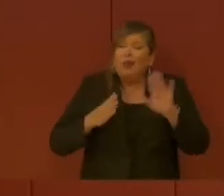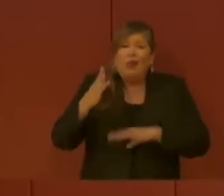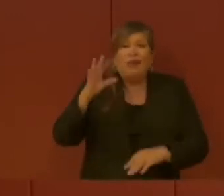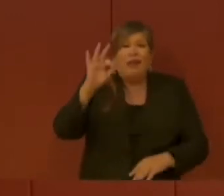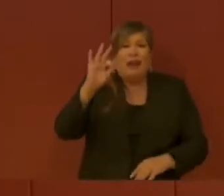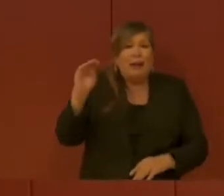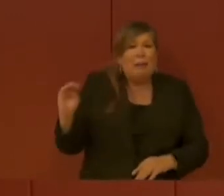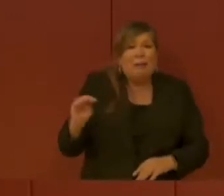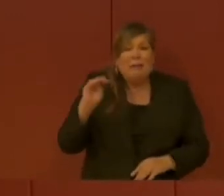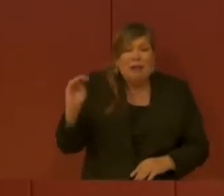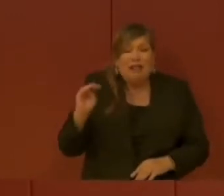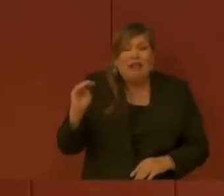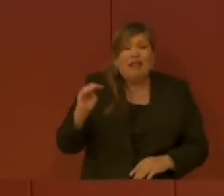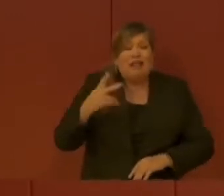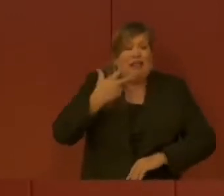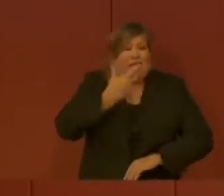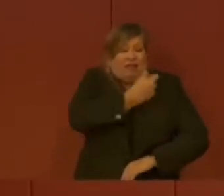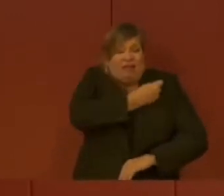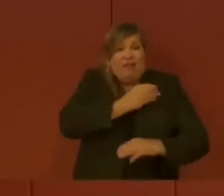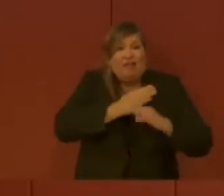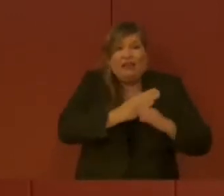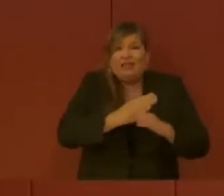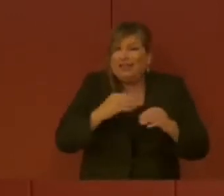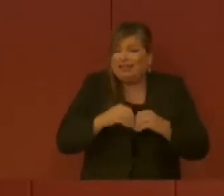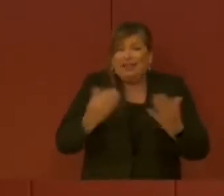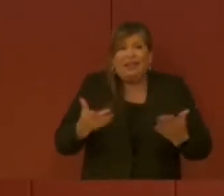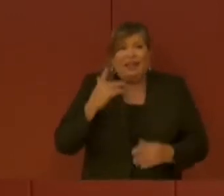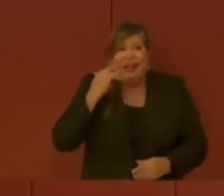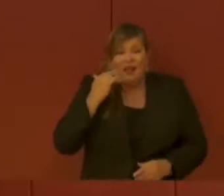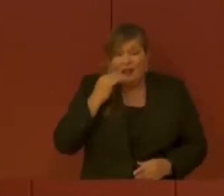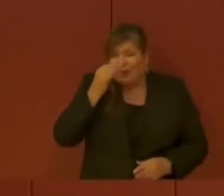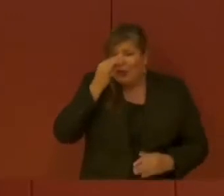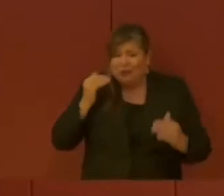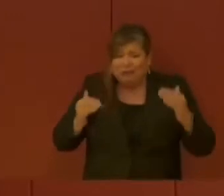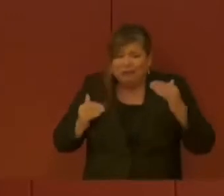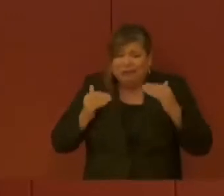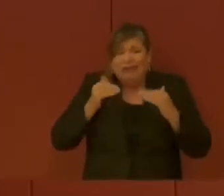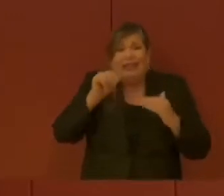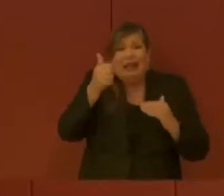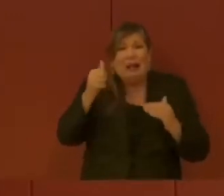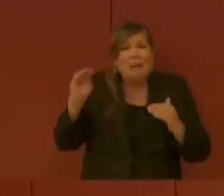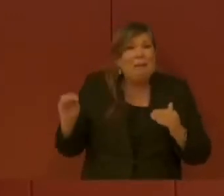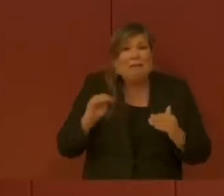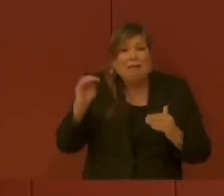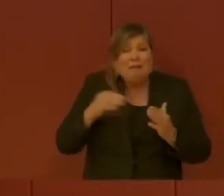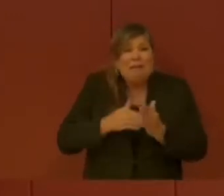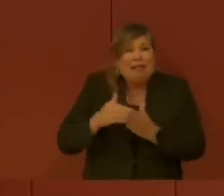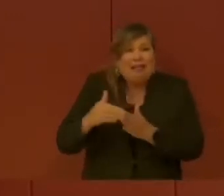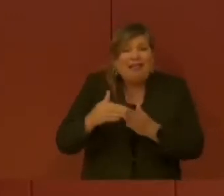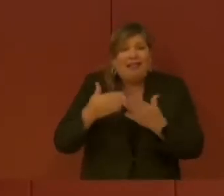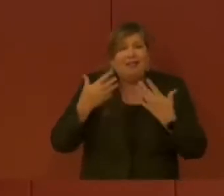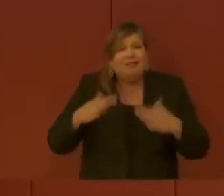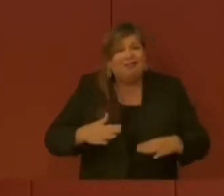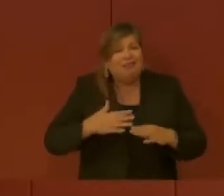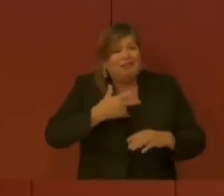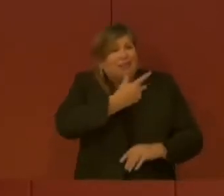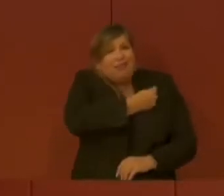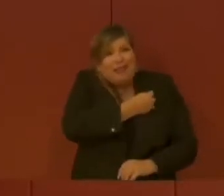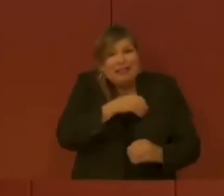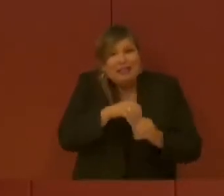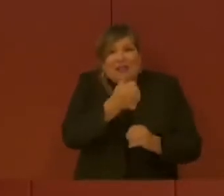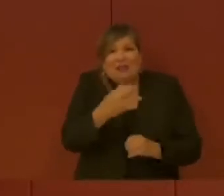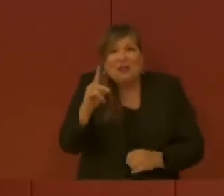state of California. We're well on our way to getting to that 10 million mark over the course of the next number of days.